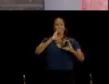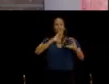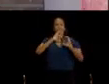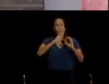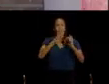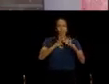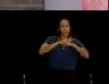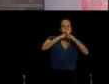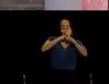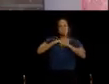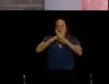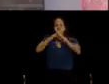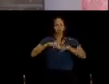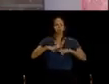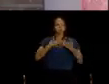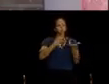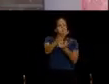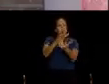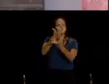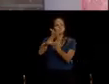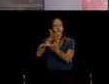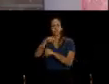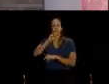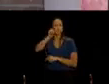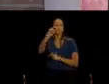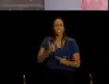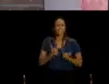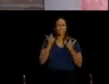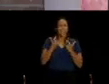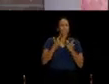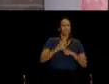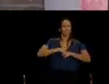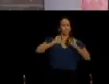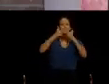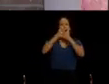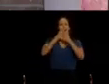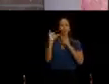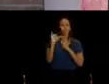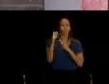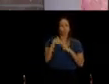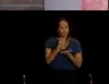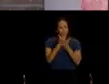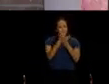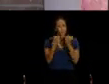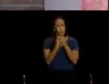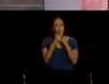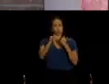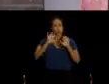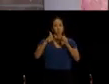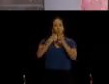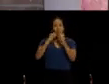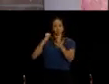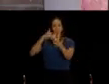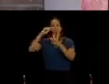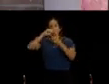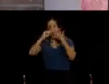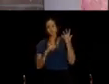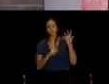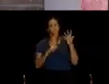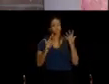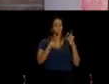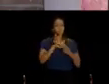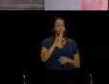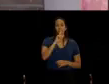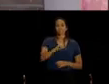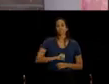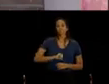care or just life a challenge for anyone and people with disabilities. We are extremely